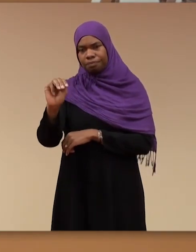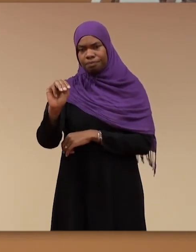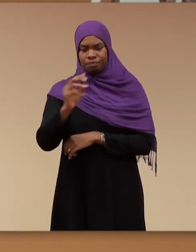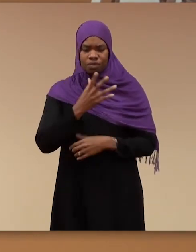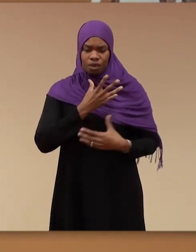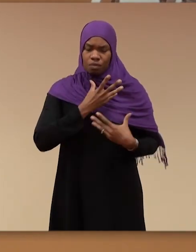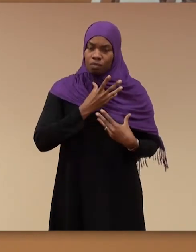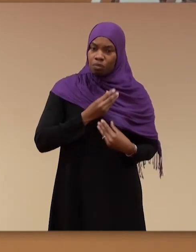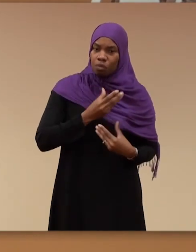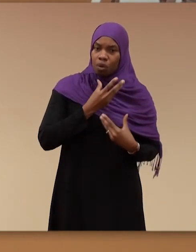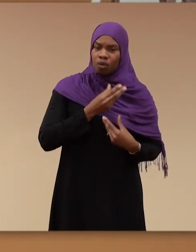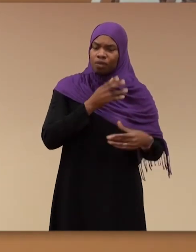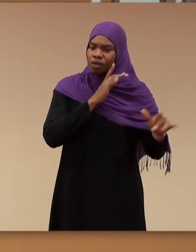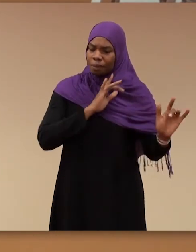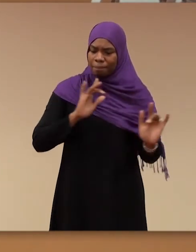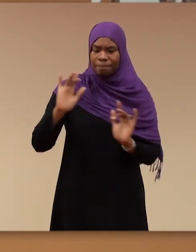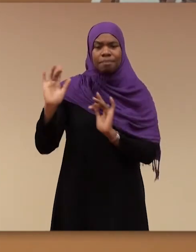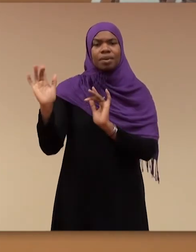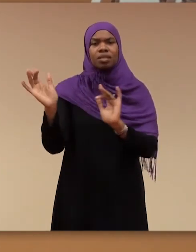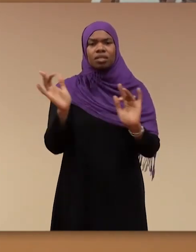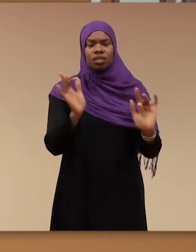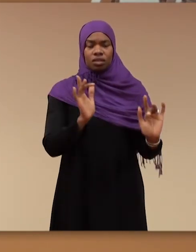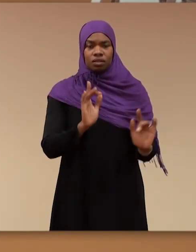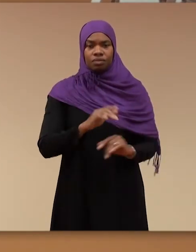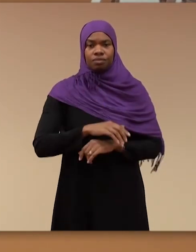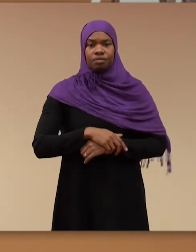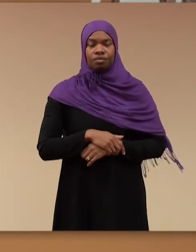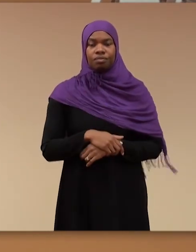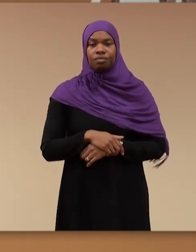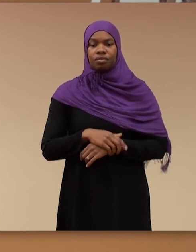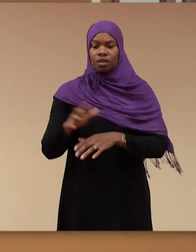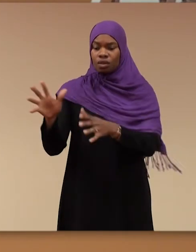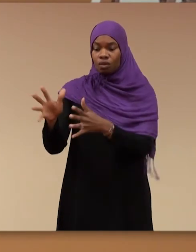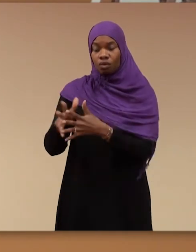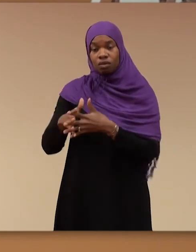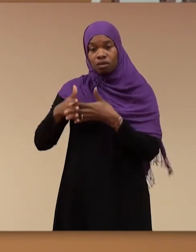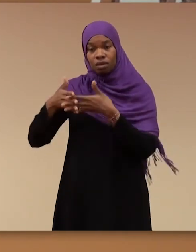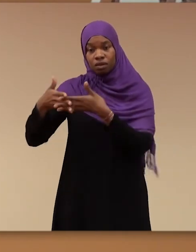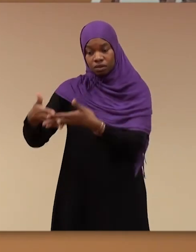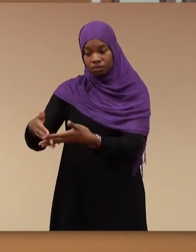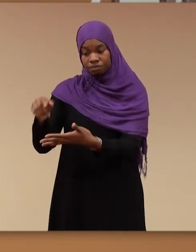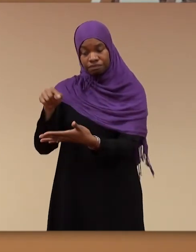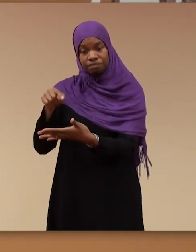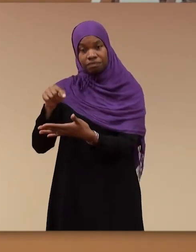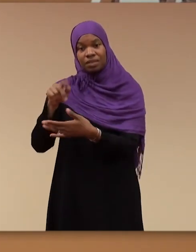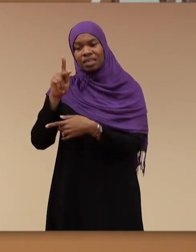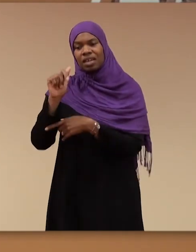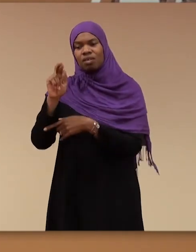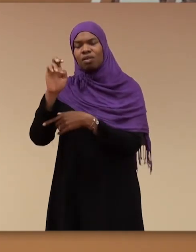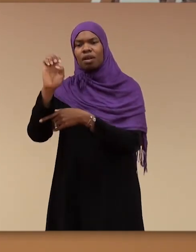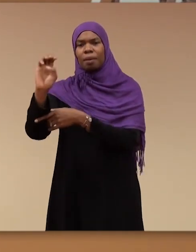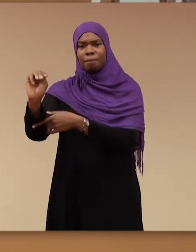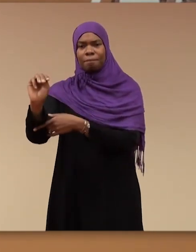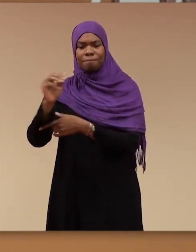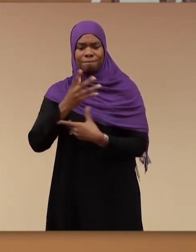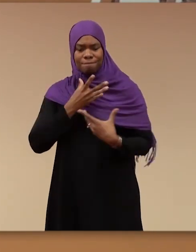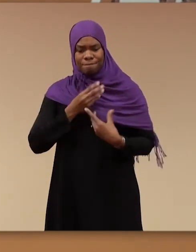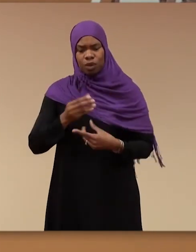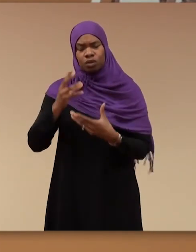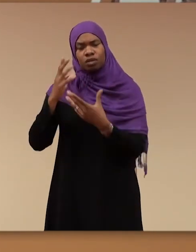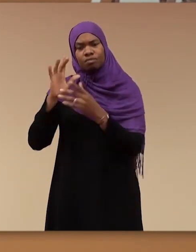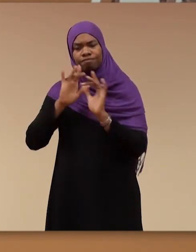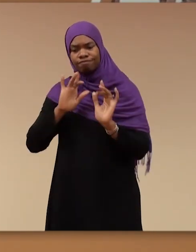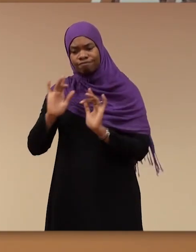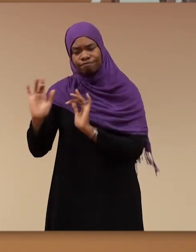highest ideal. Al-Quran al-Kareem, a book of mercy and compassion. The message of Islam is